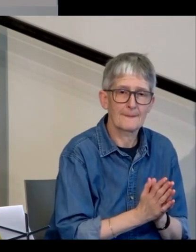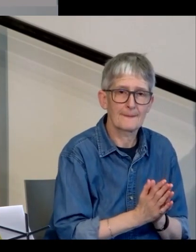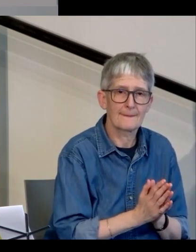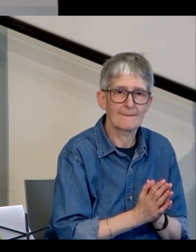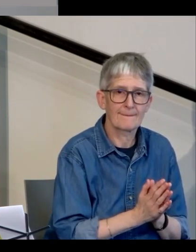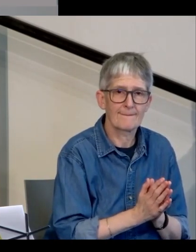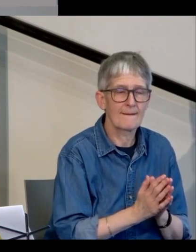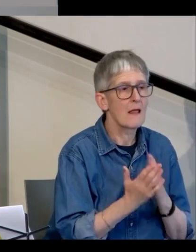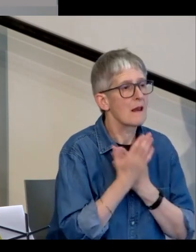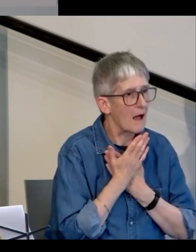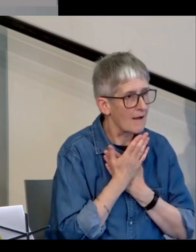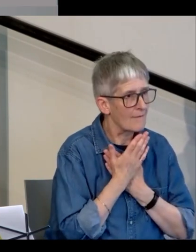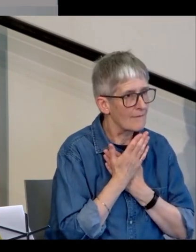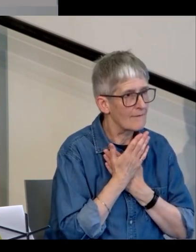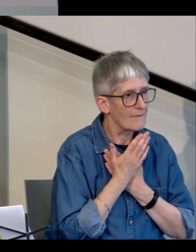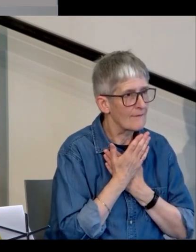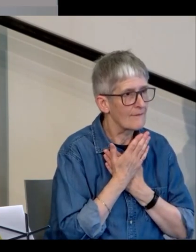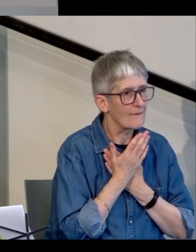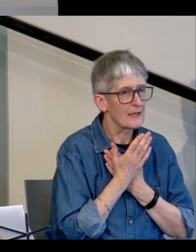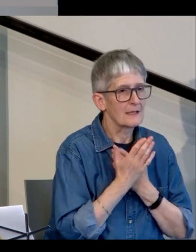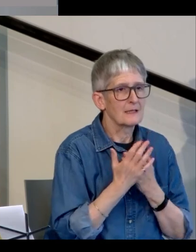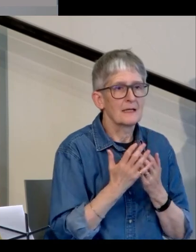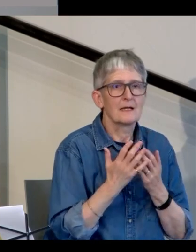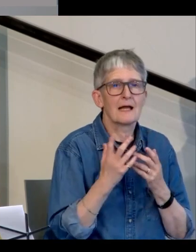also defined by the giving of the Father.